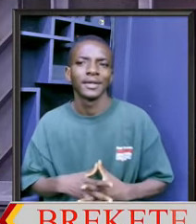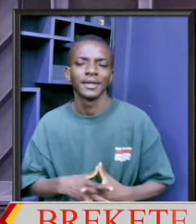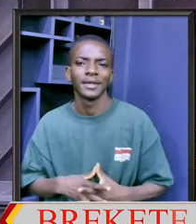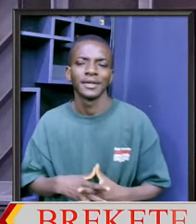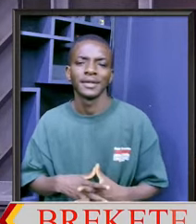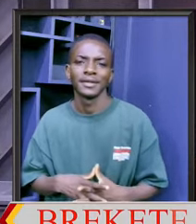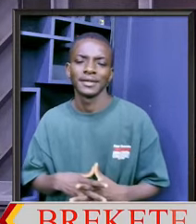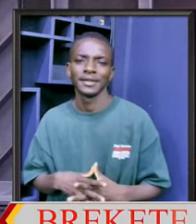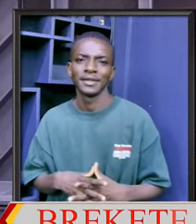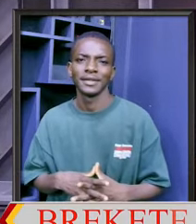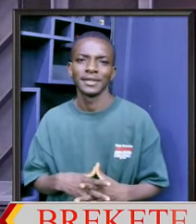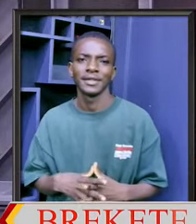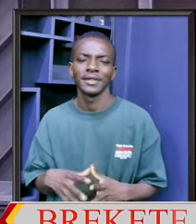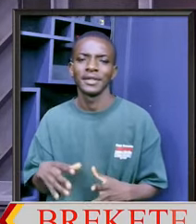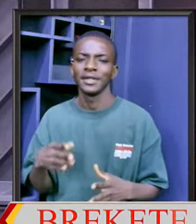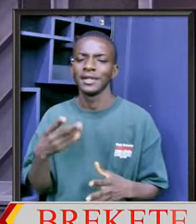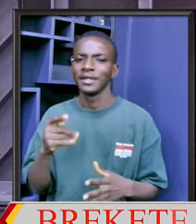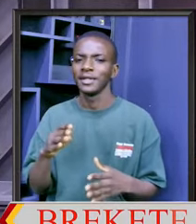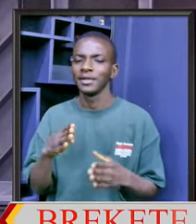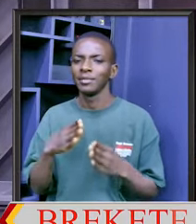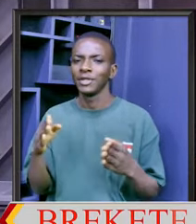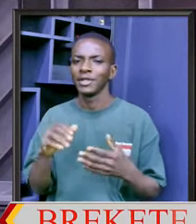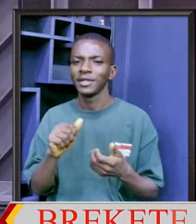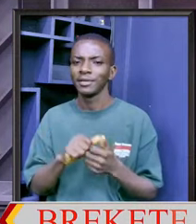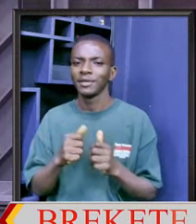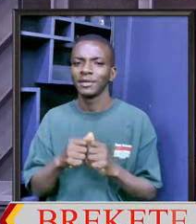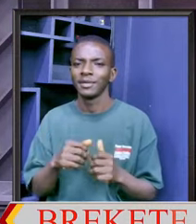issue. The big issue is that